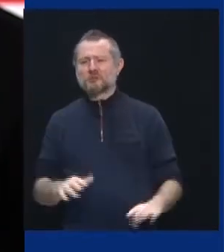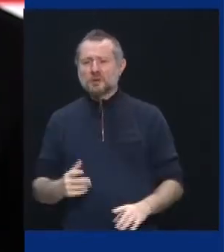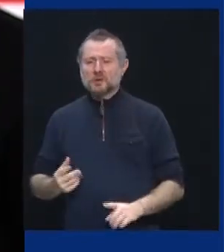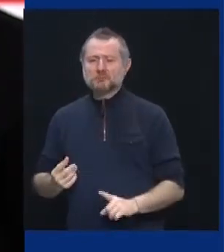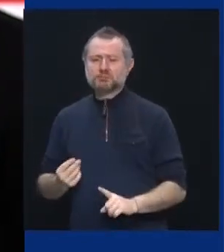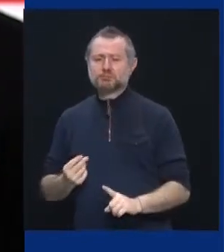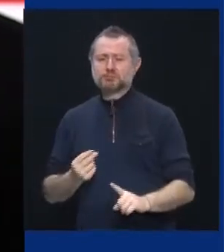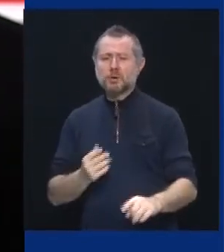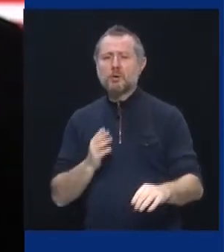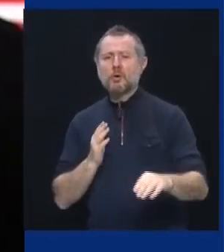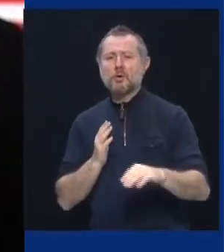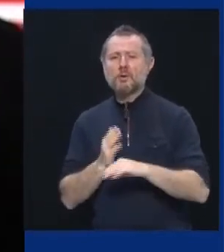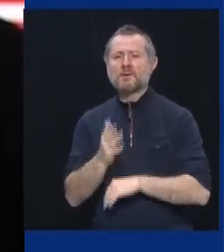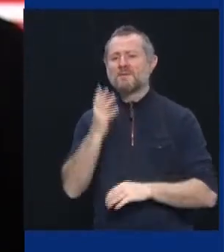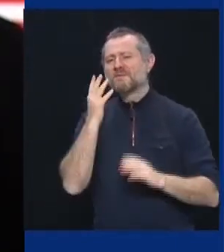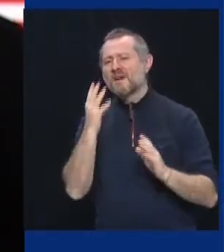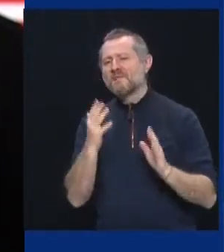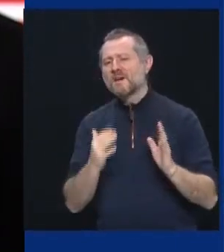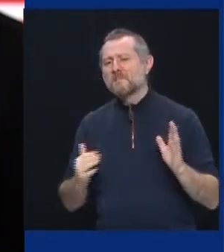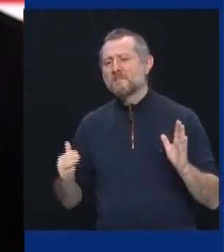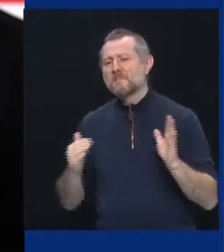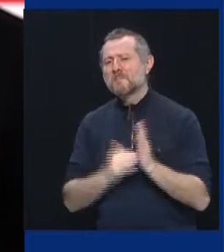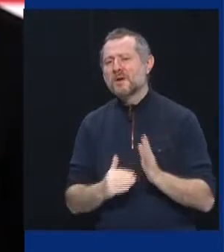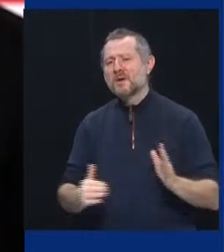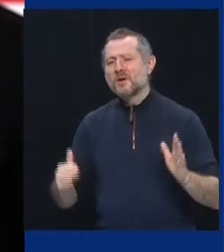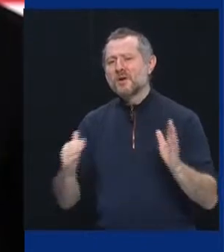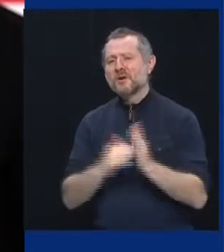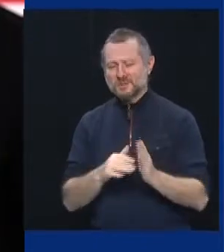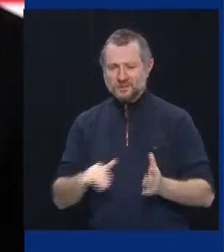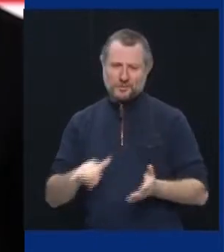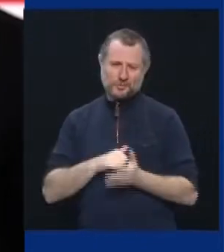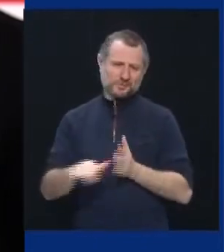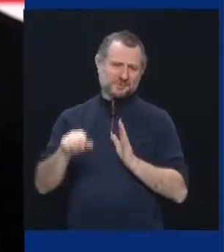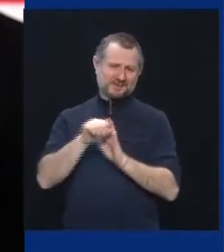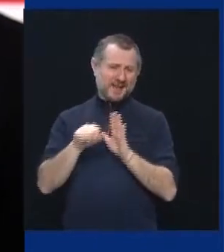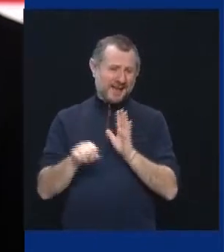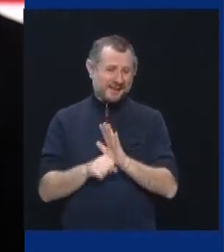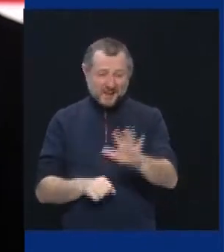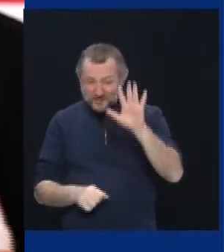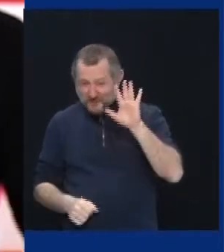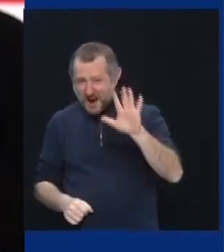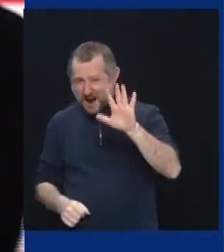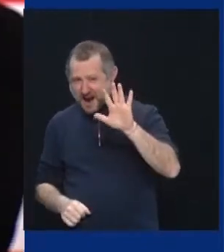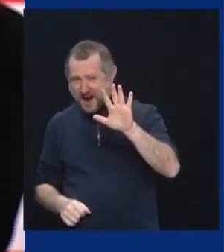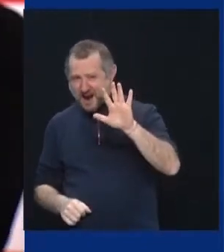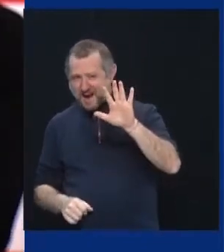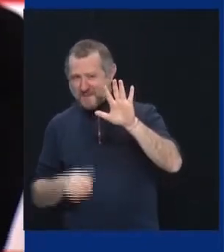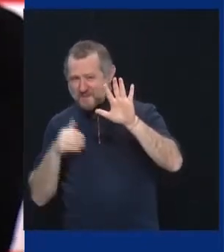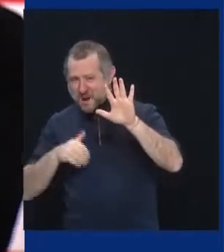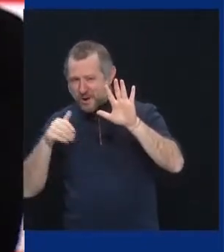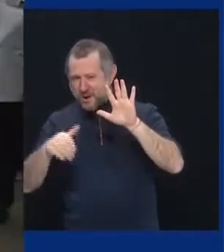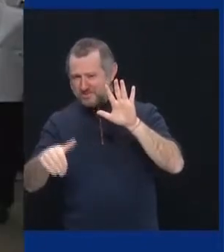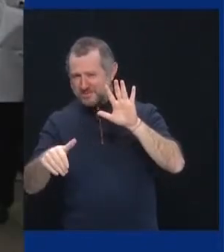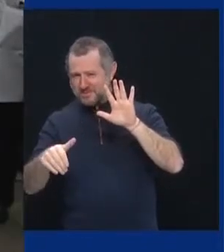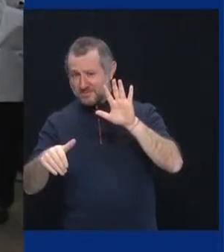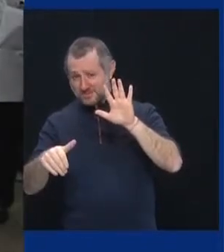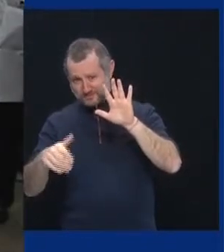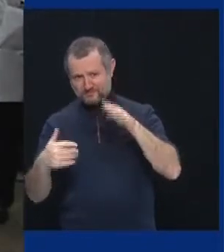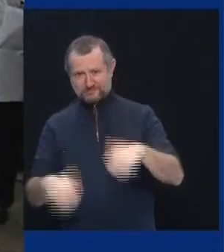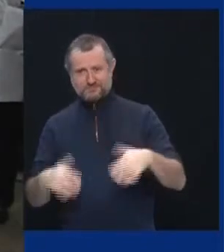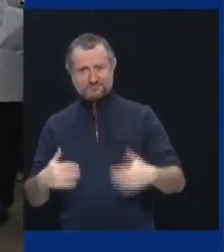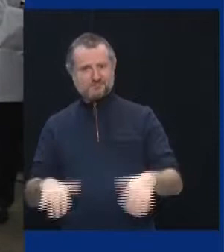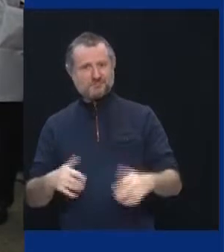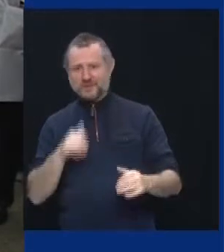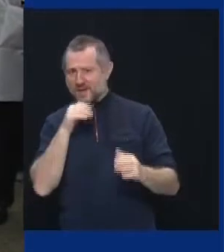million vaccines in this state. 5 million. Nobody's asking you to go first.